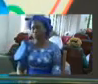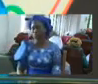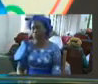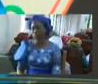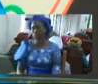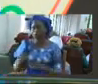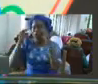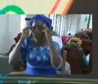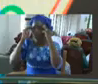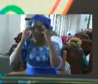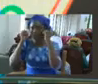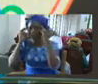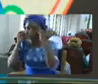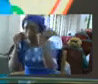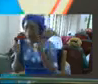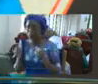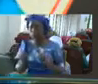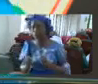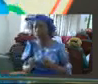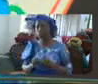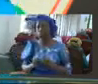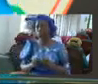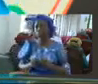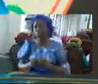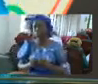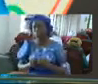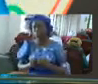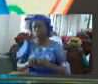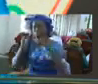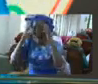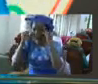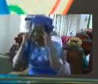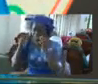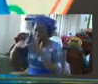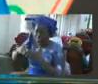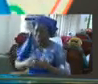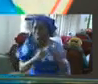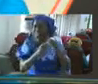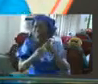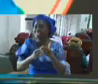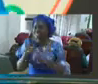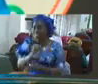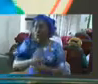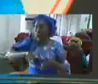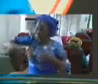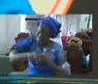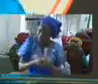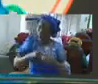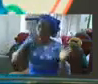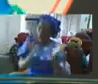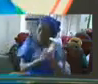Miriam, the sister of Moses, led the choir. They were clapping, they